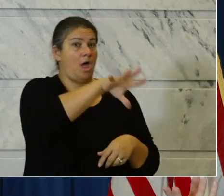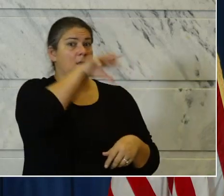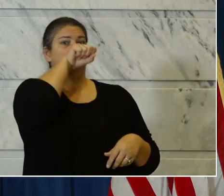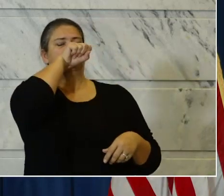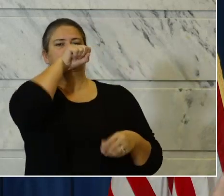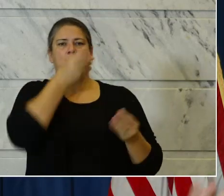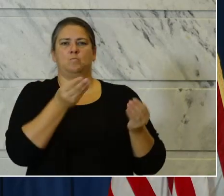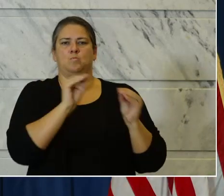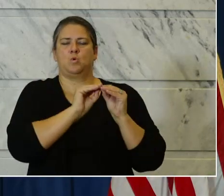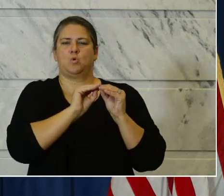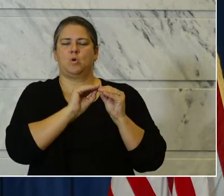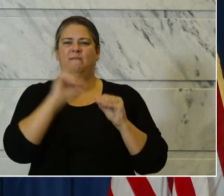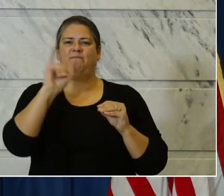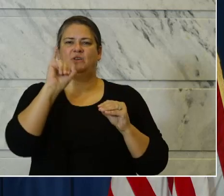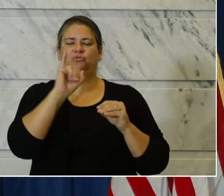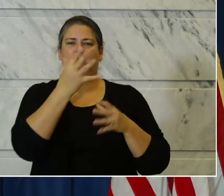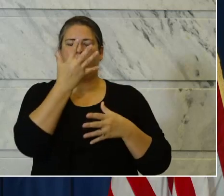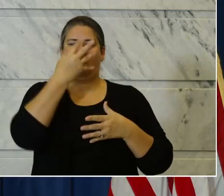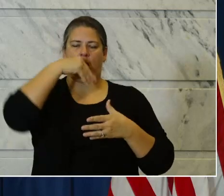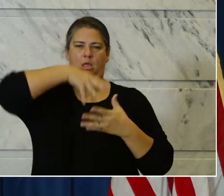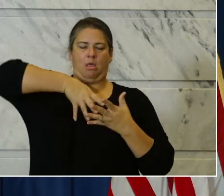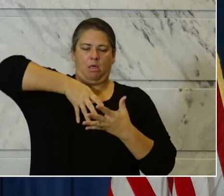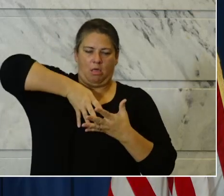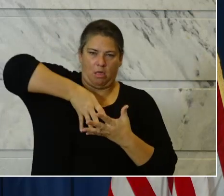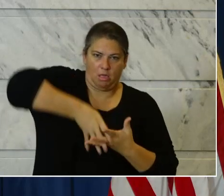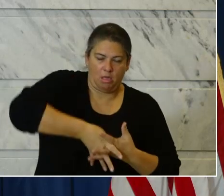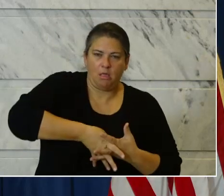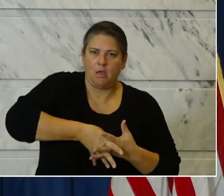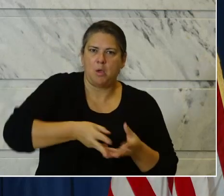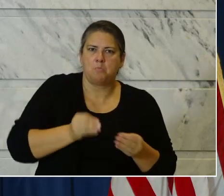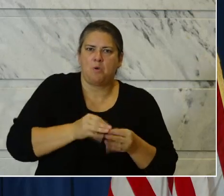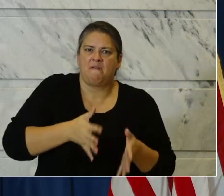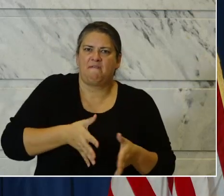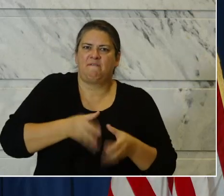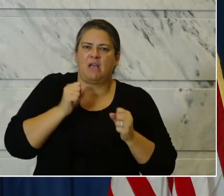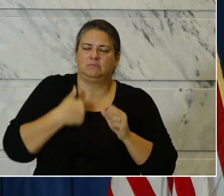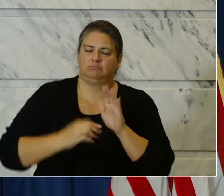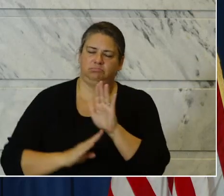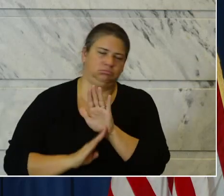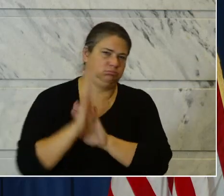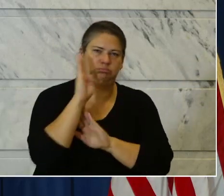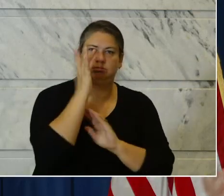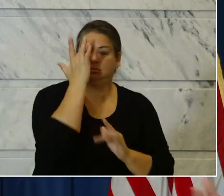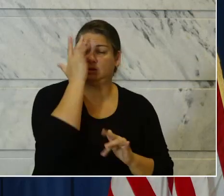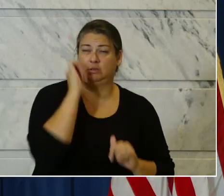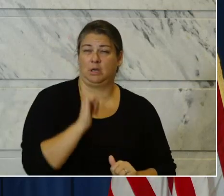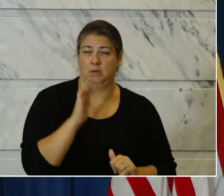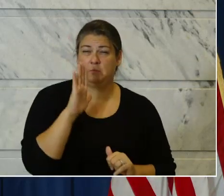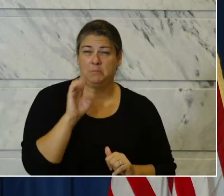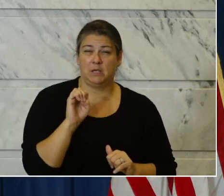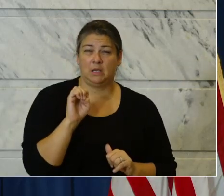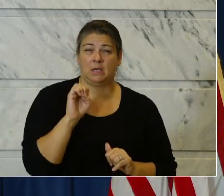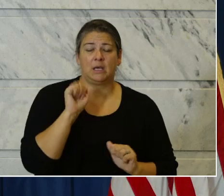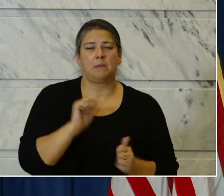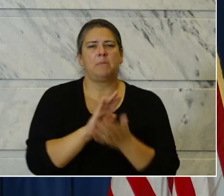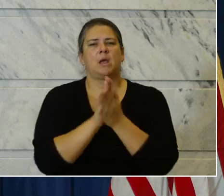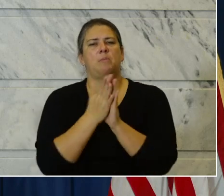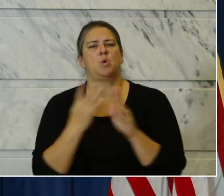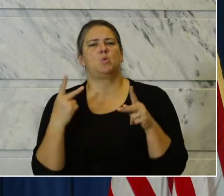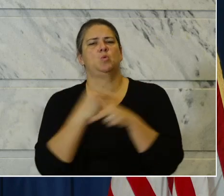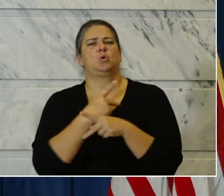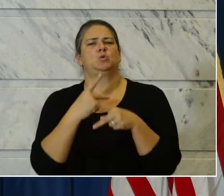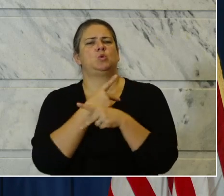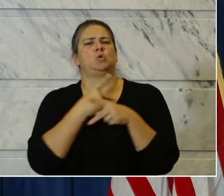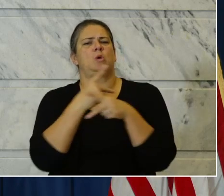you will, toxin or infection. You could have a much more quick surge in your illness potentially, and you could get worse and have a